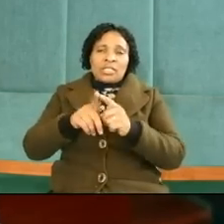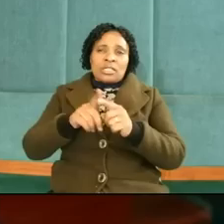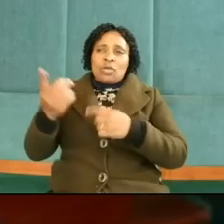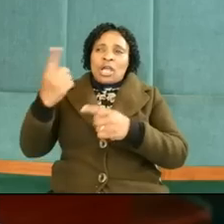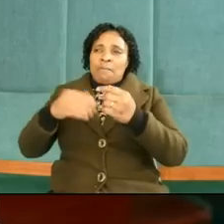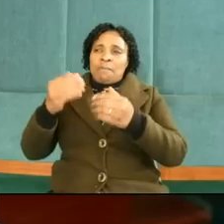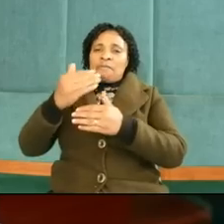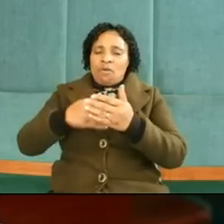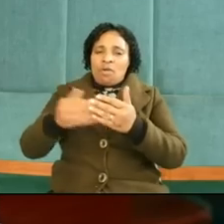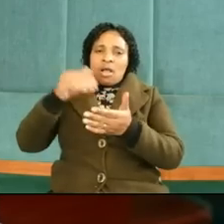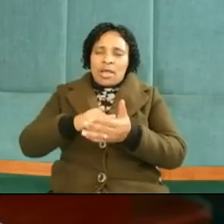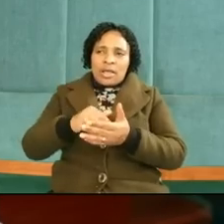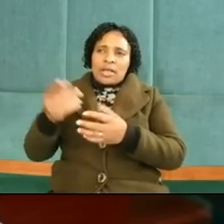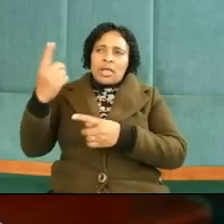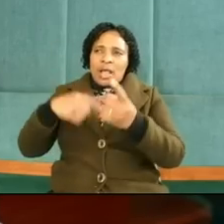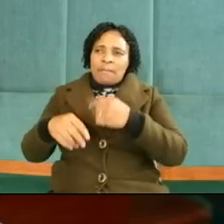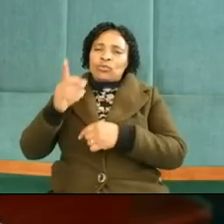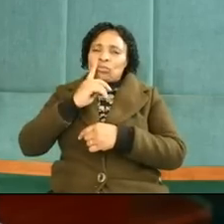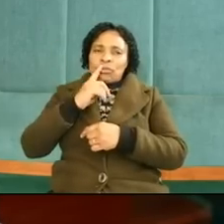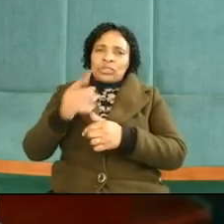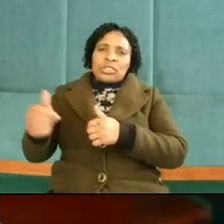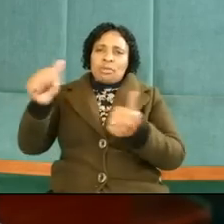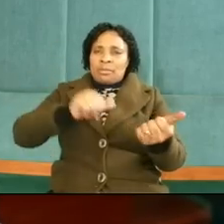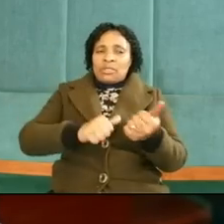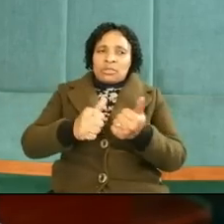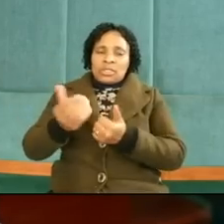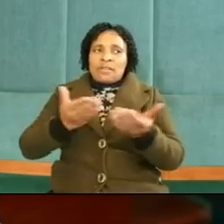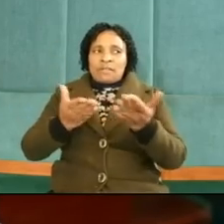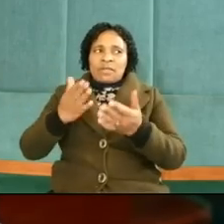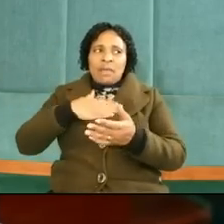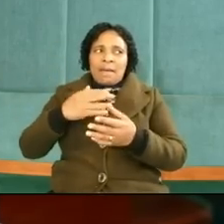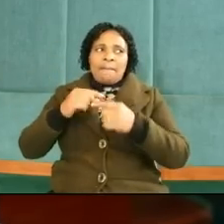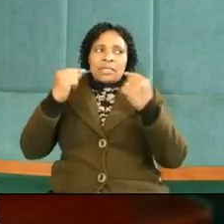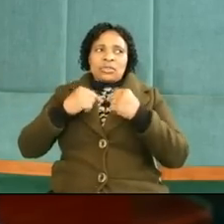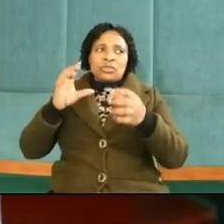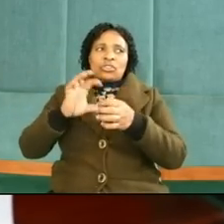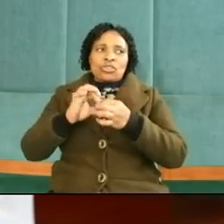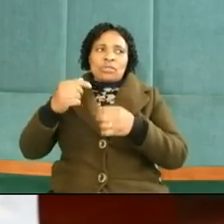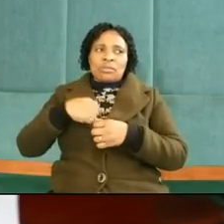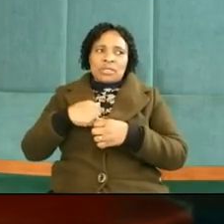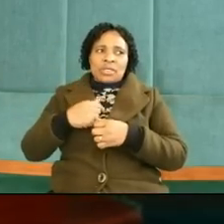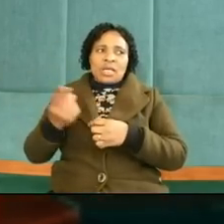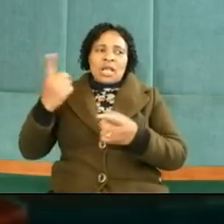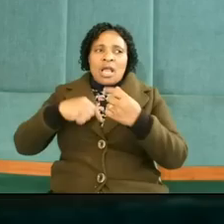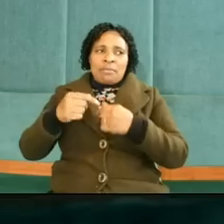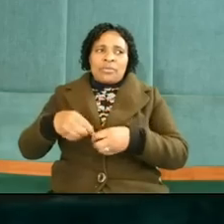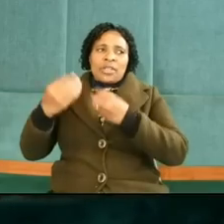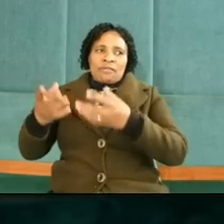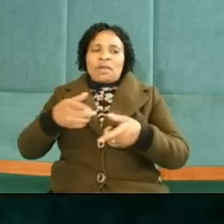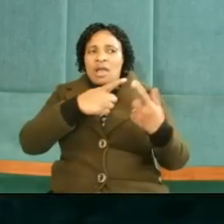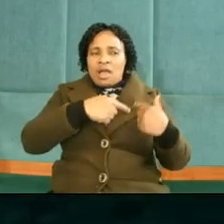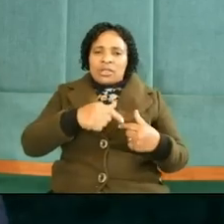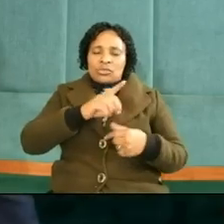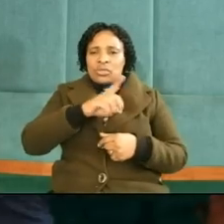come again for the last time. Tomorrow is the baptismal service. I invite my pastors to join me. Come, give your heart to the Lord. God bless